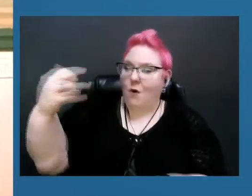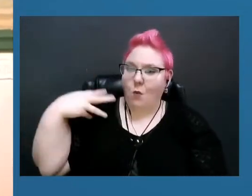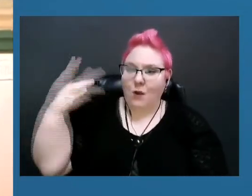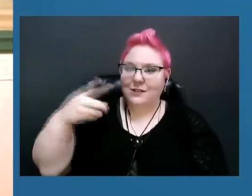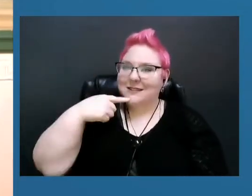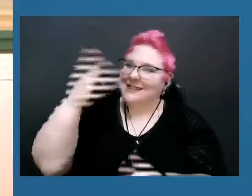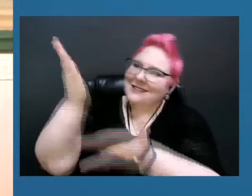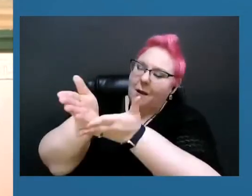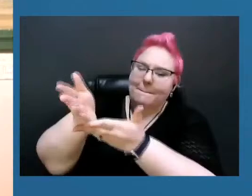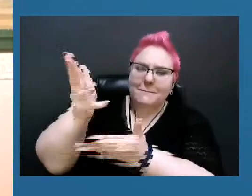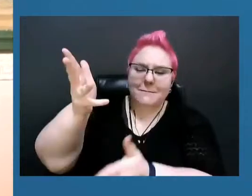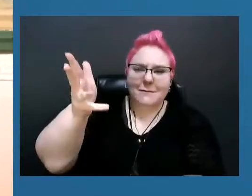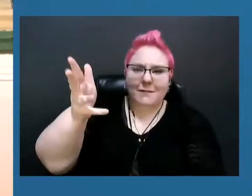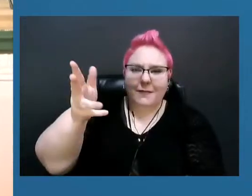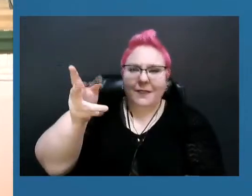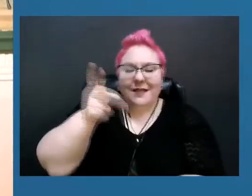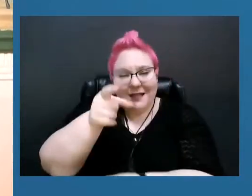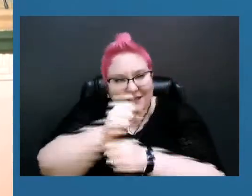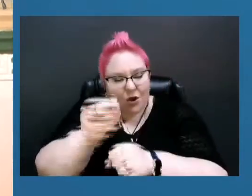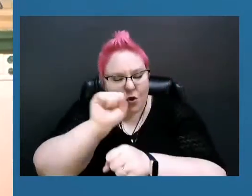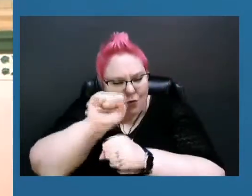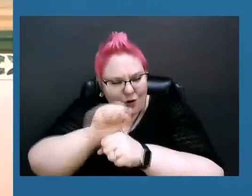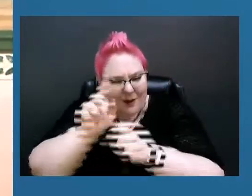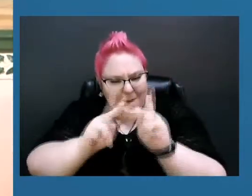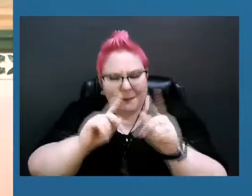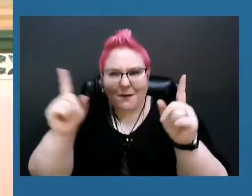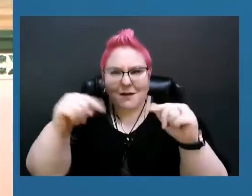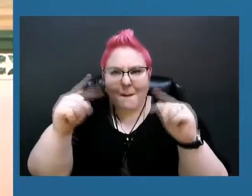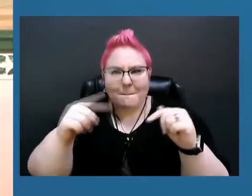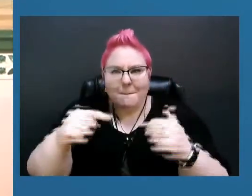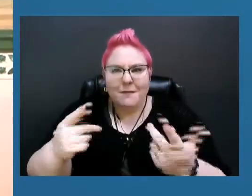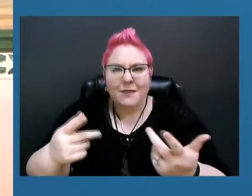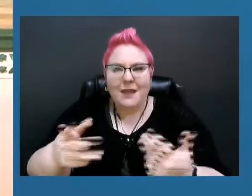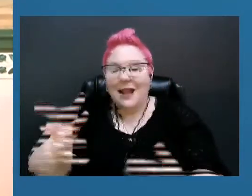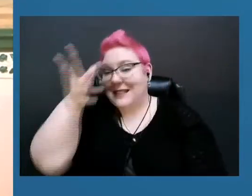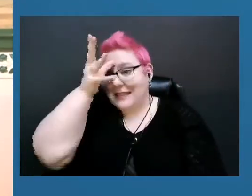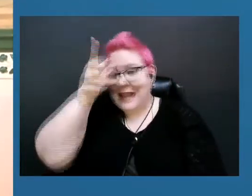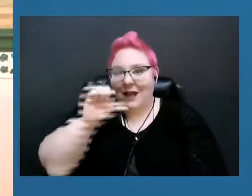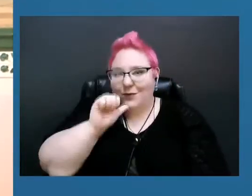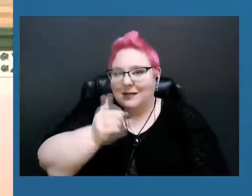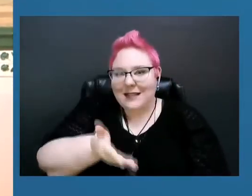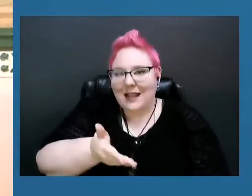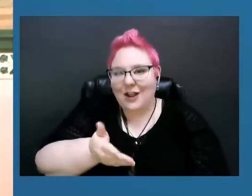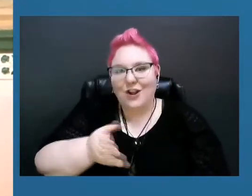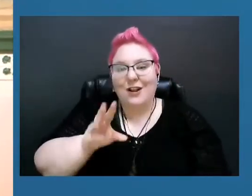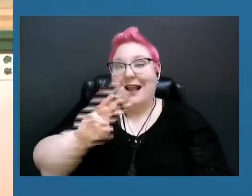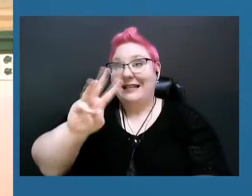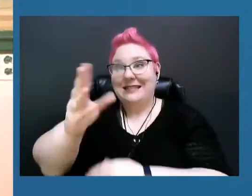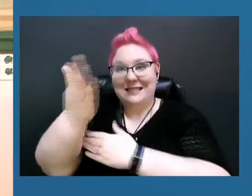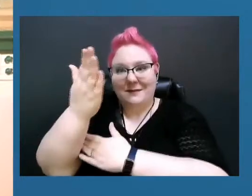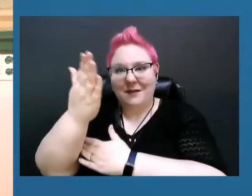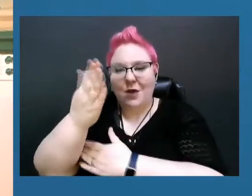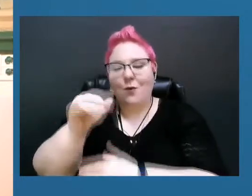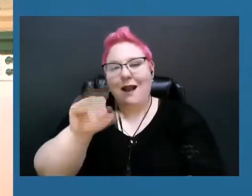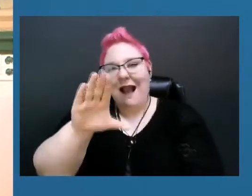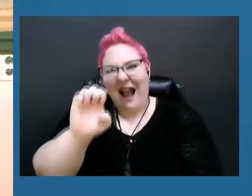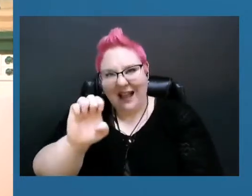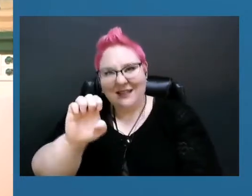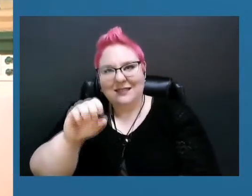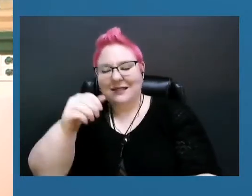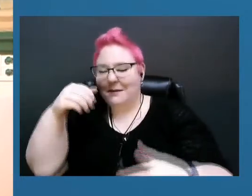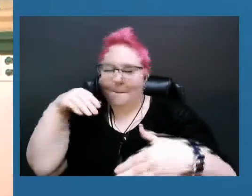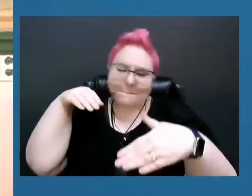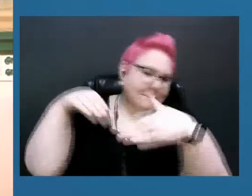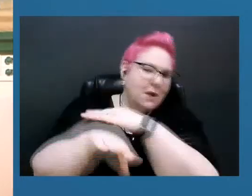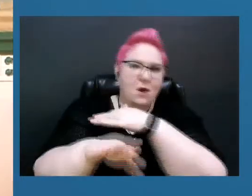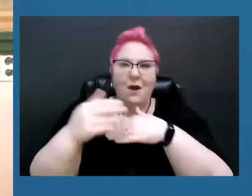this insanity. These are hardworking people. They've been coming here for years. And the dad wasn't there at 6 a.m. when ICE agents came blasting through the door, bearing